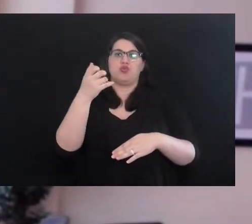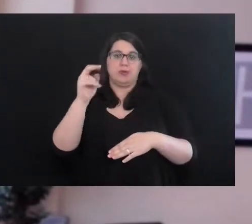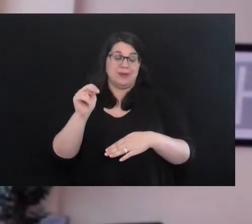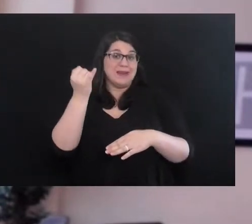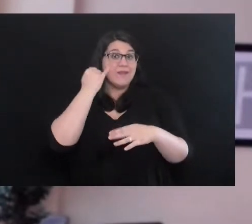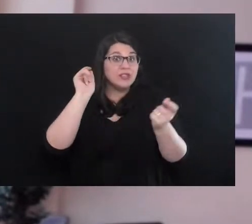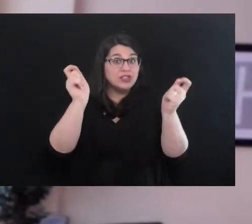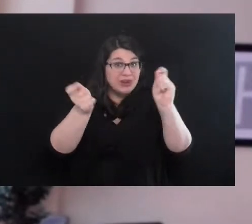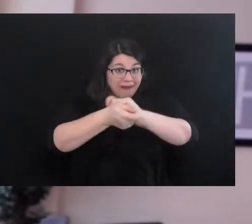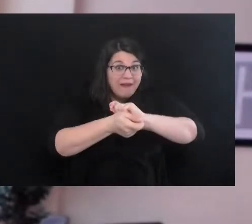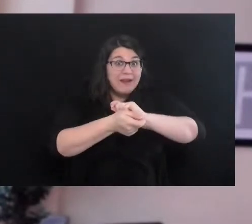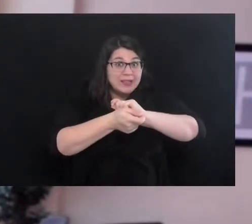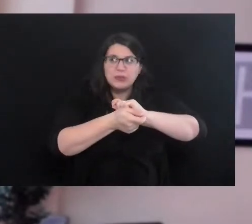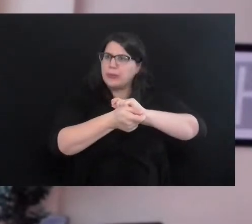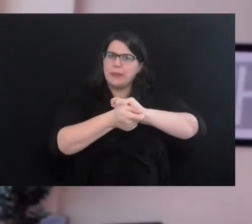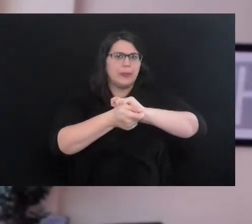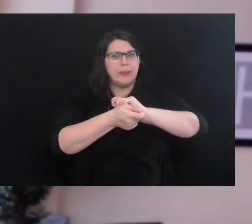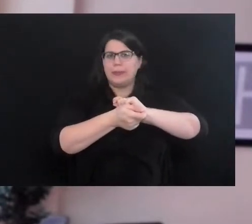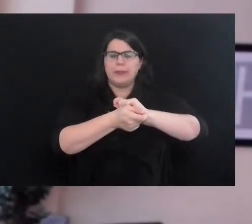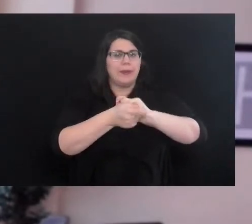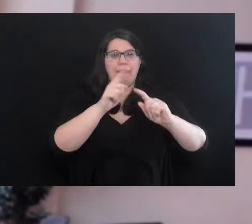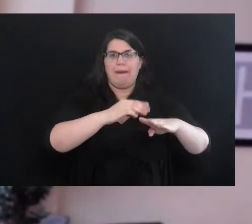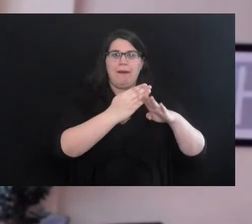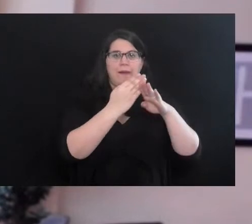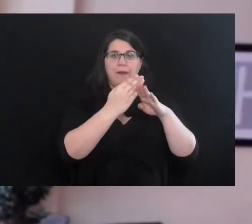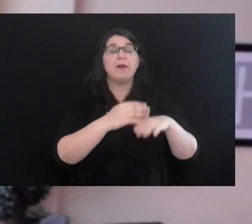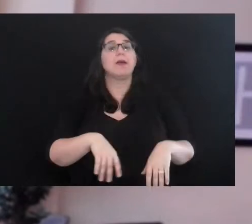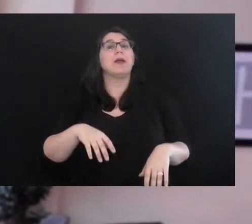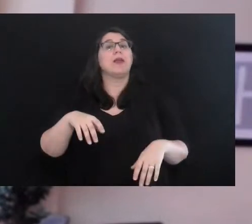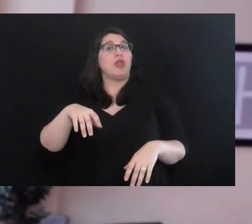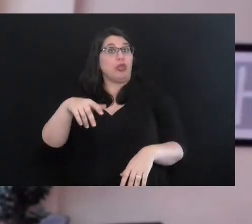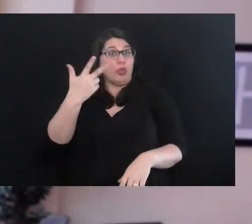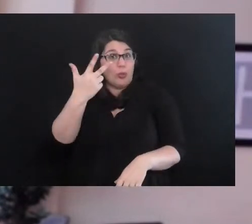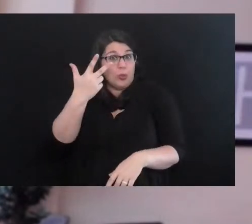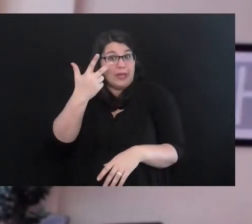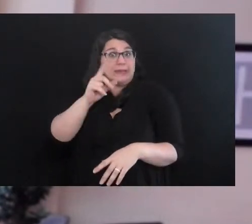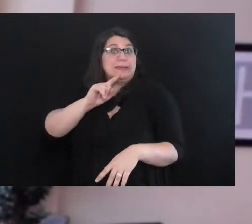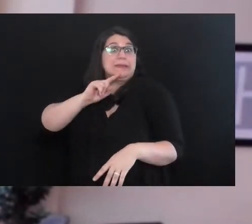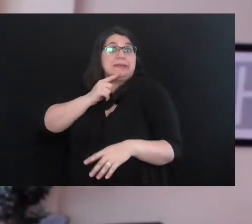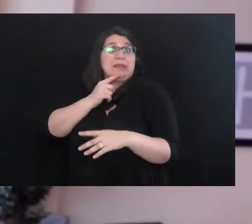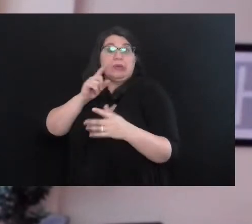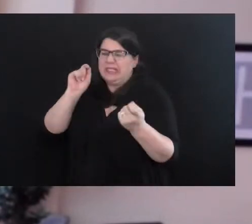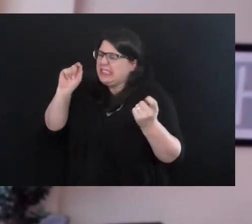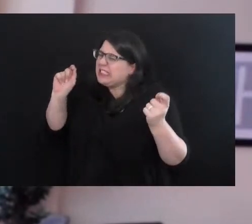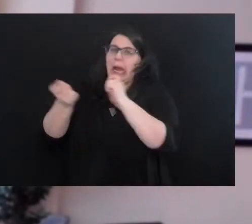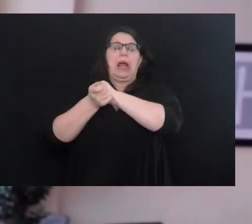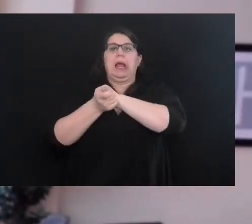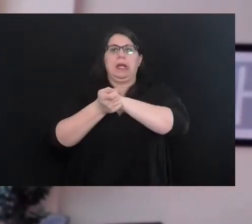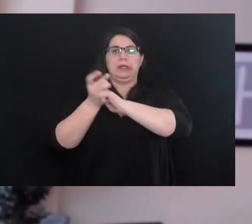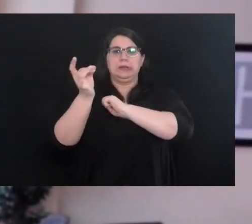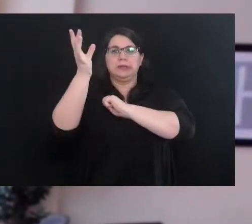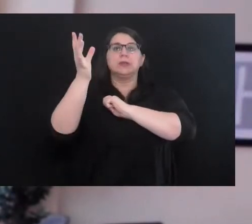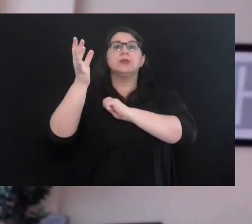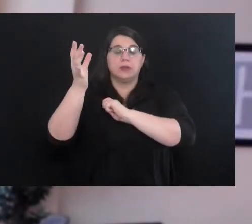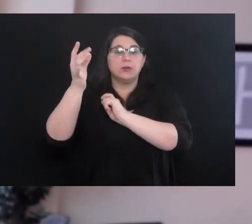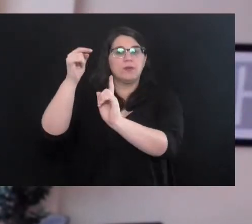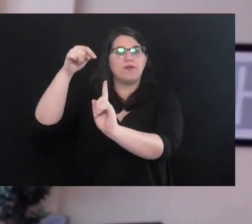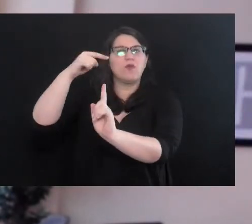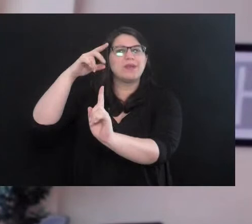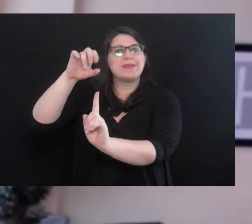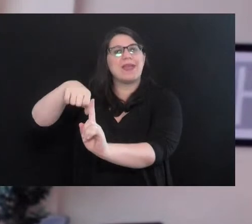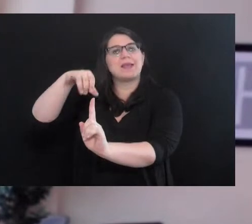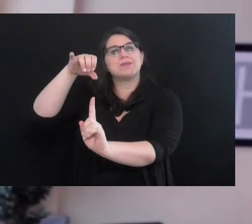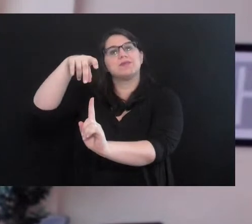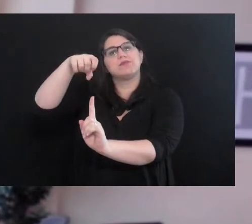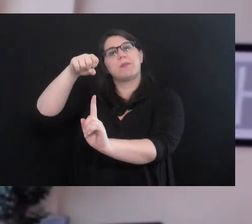critical mutations of the 30 mutations in the spike proteins that are really in those areas that our